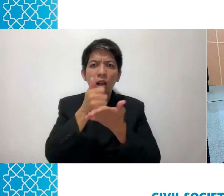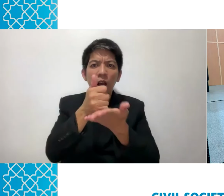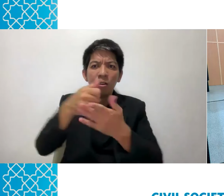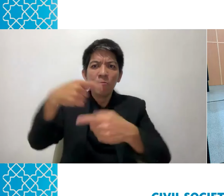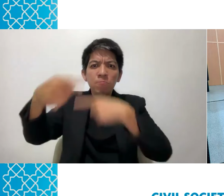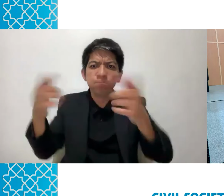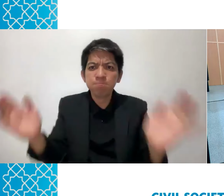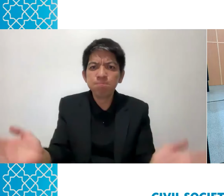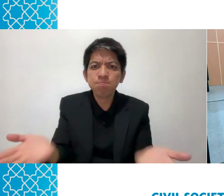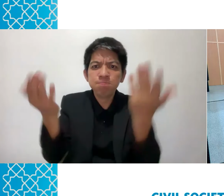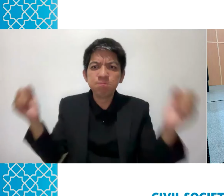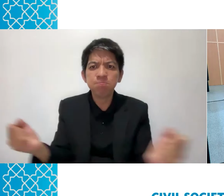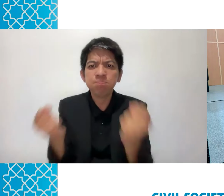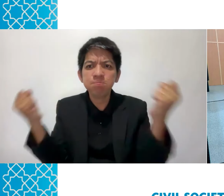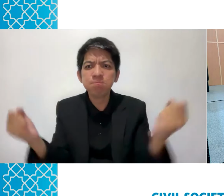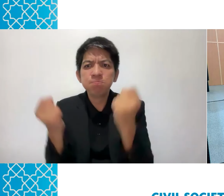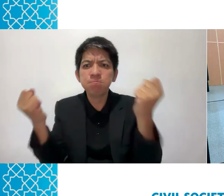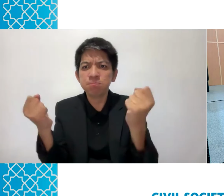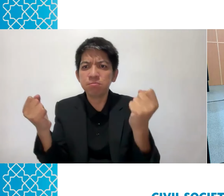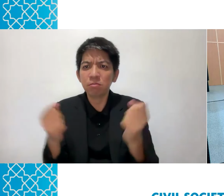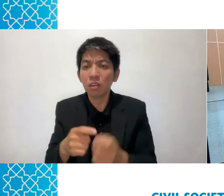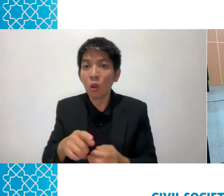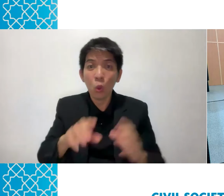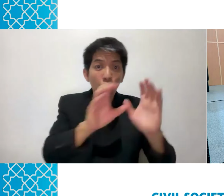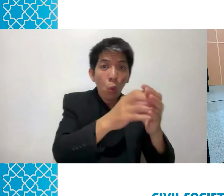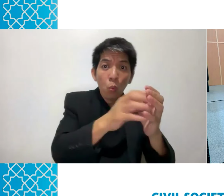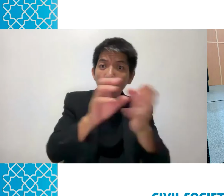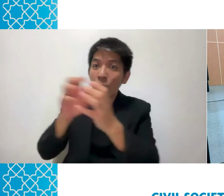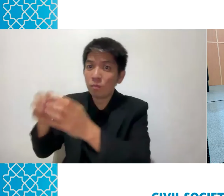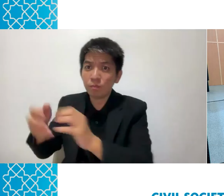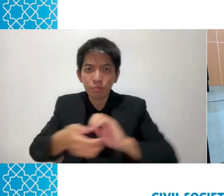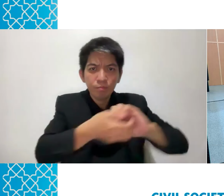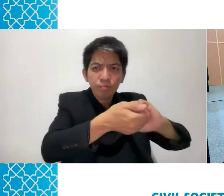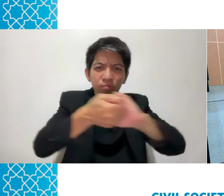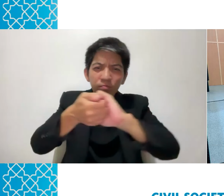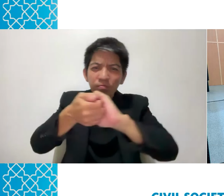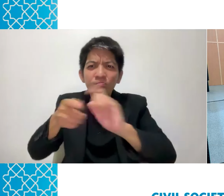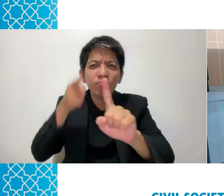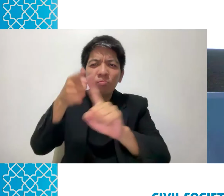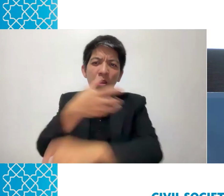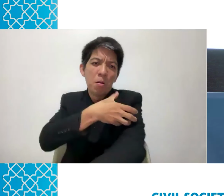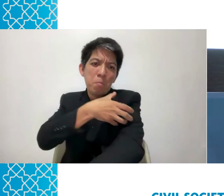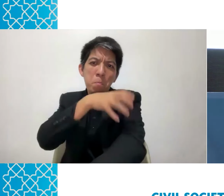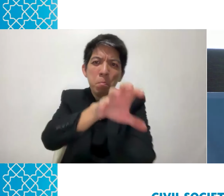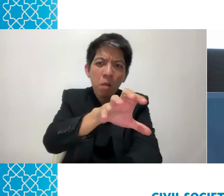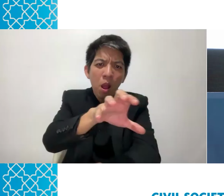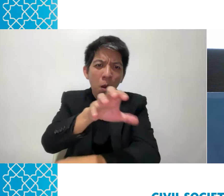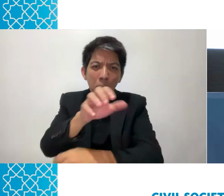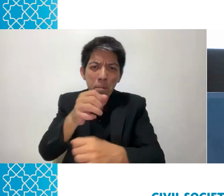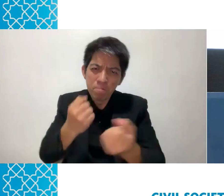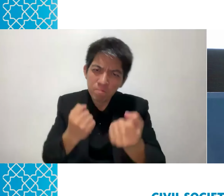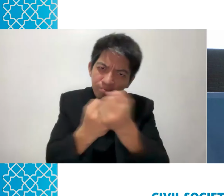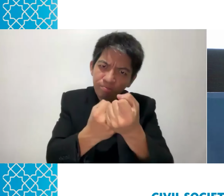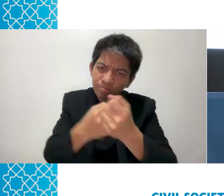order to enable them, enable more and better private investments together.